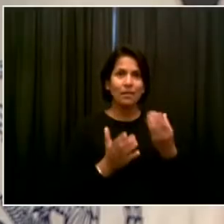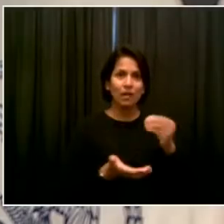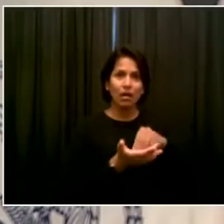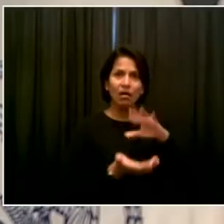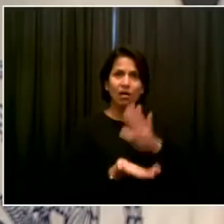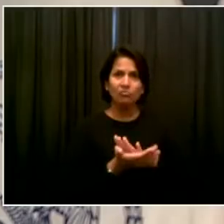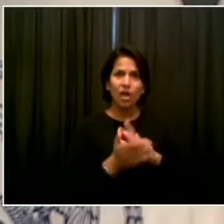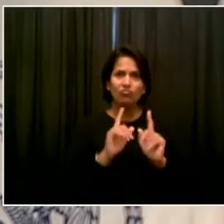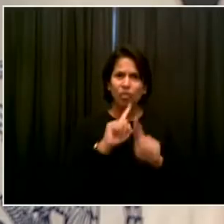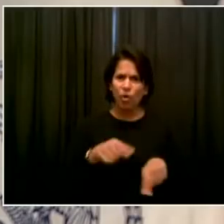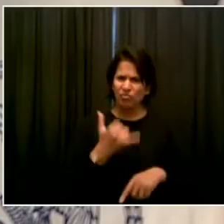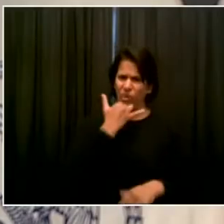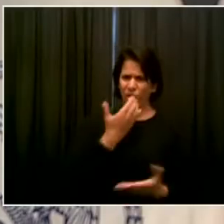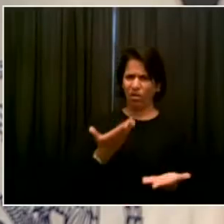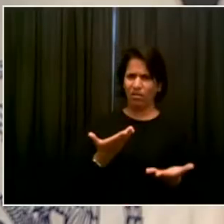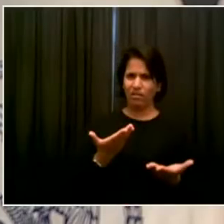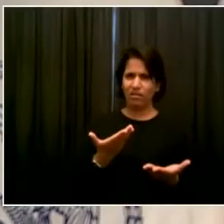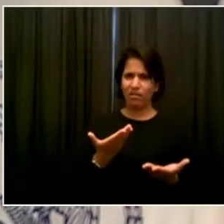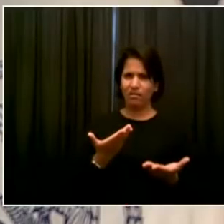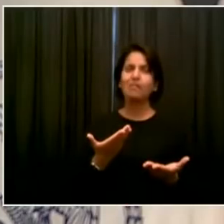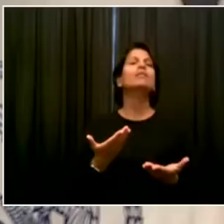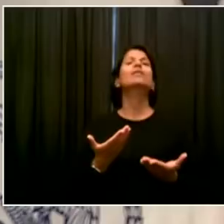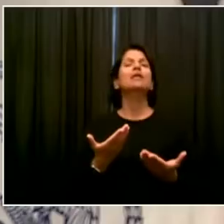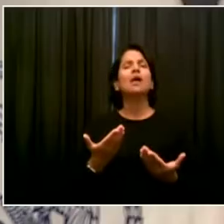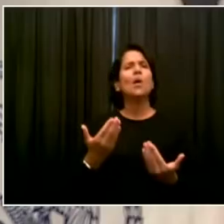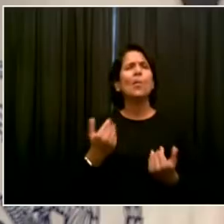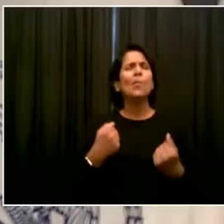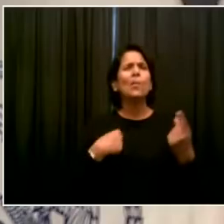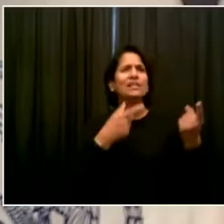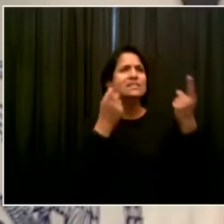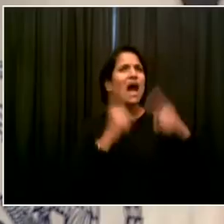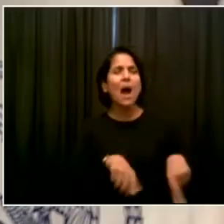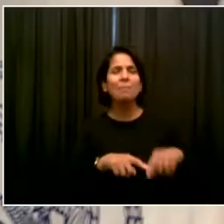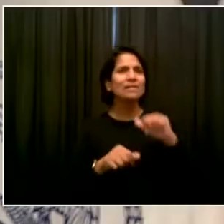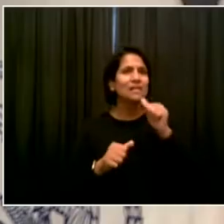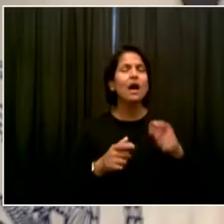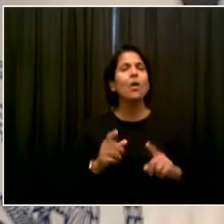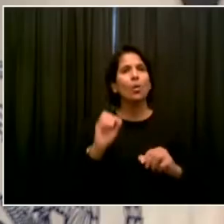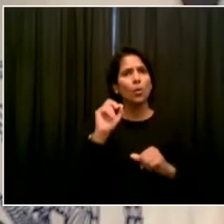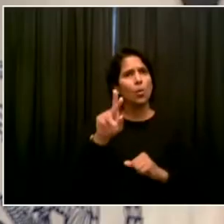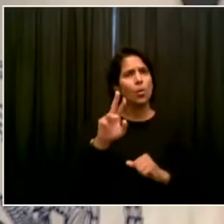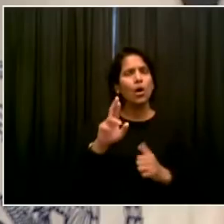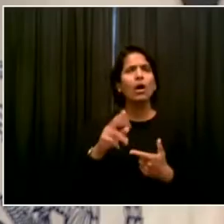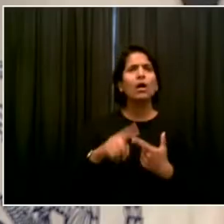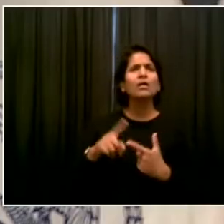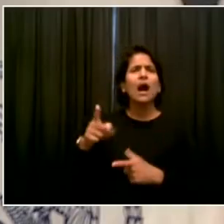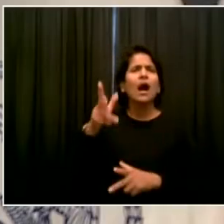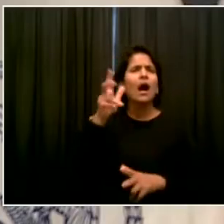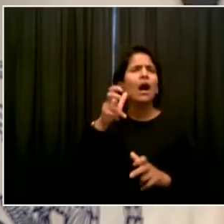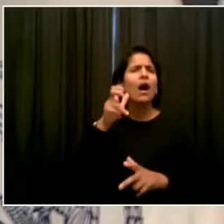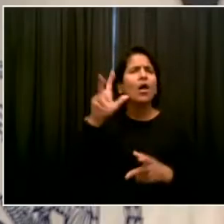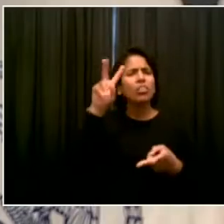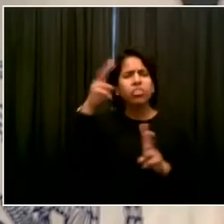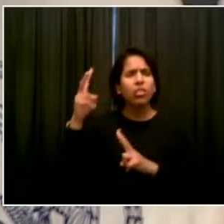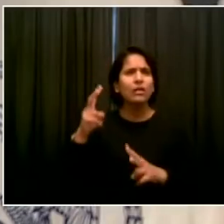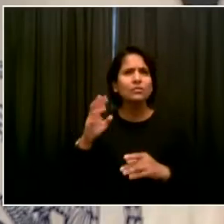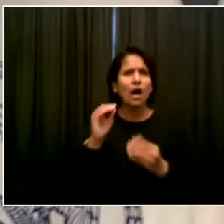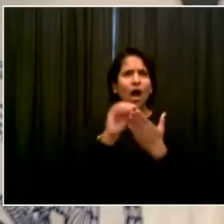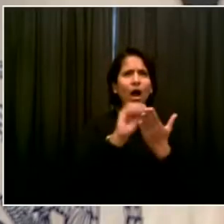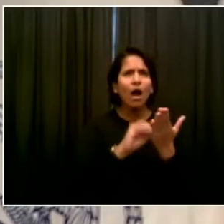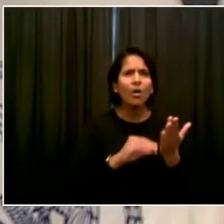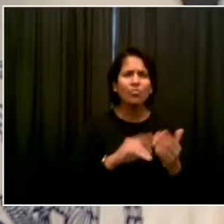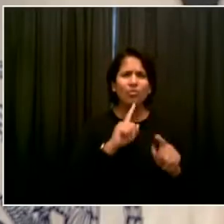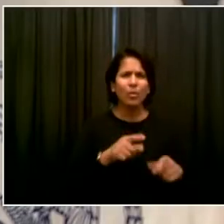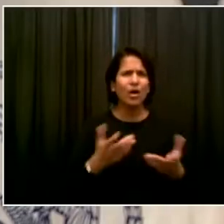didn't happen or misunderstandings by members of the details or bits and pieces of information. I asked him, I said, did that ever happen? He